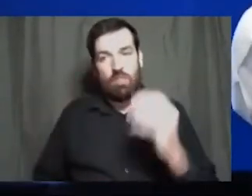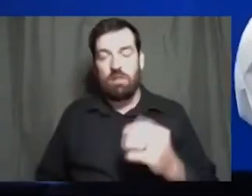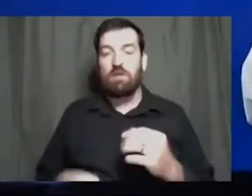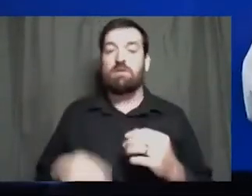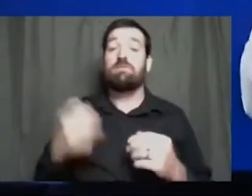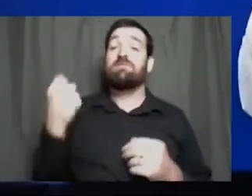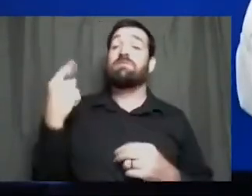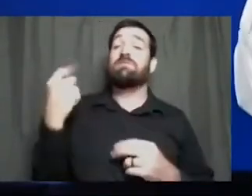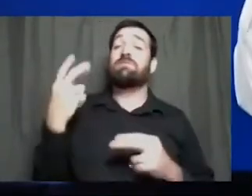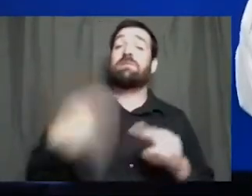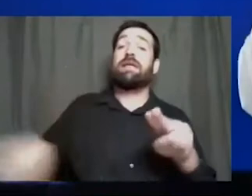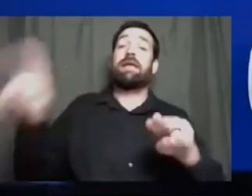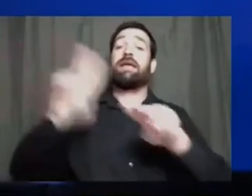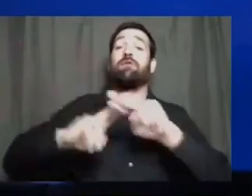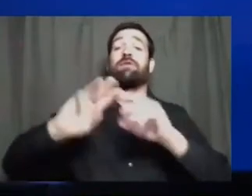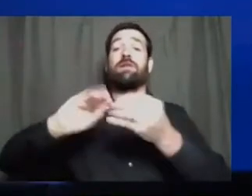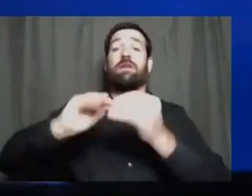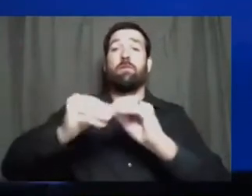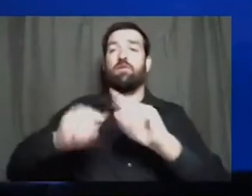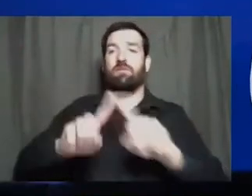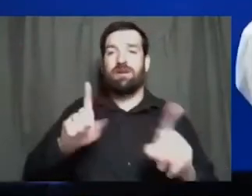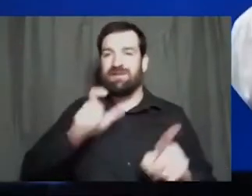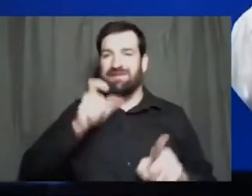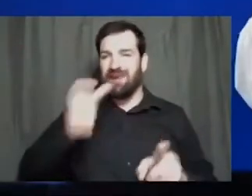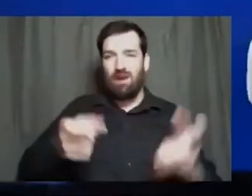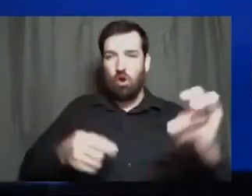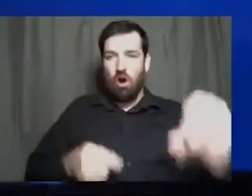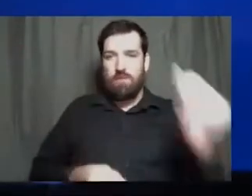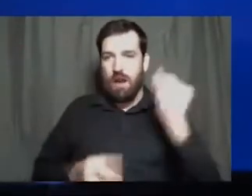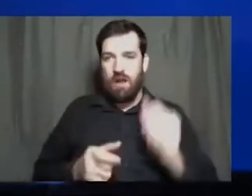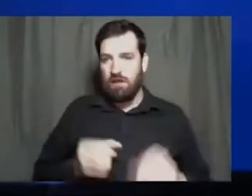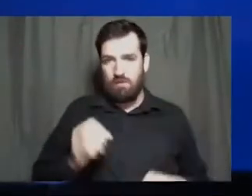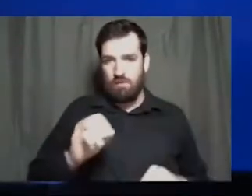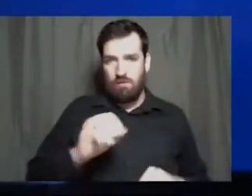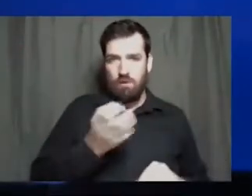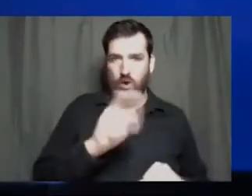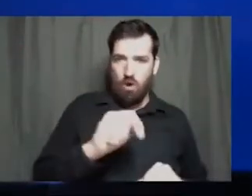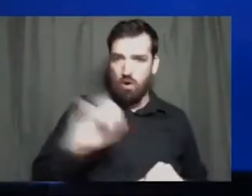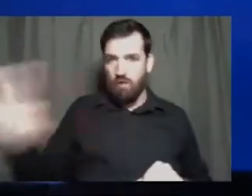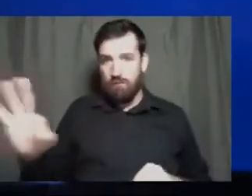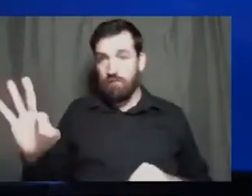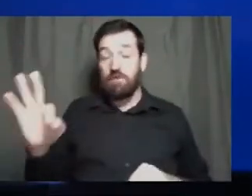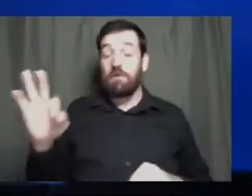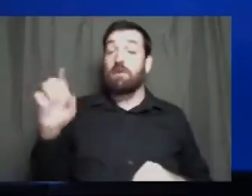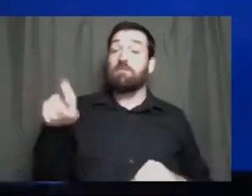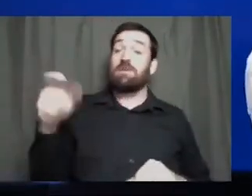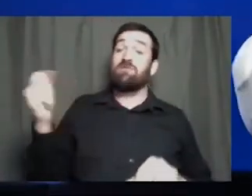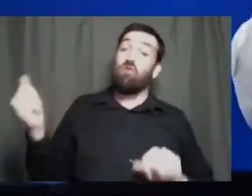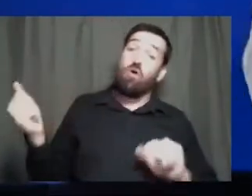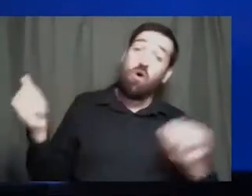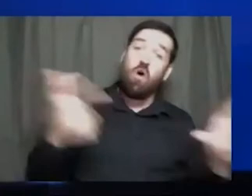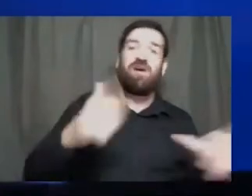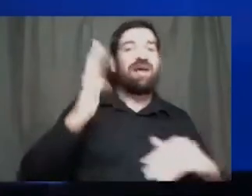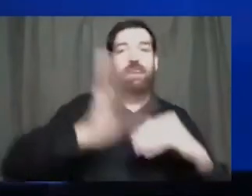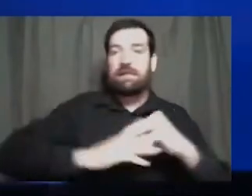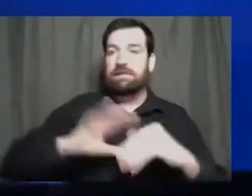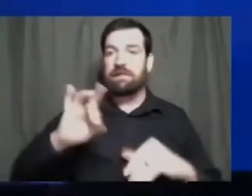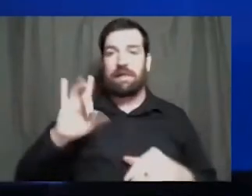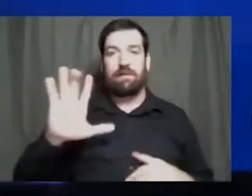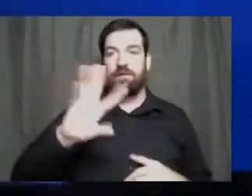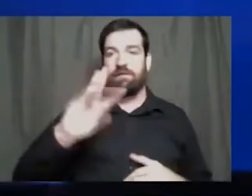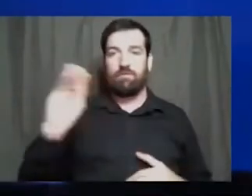it's not a light switch. We can't just turn it on and turn it off, and so we would have to get everybody vaccinated, at least 85% of people vaccinated really